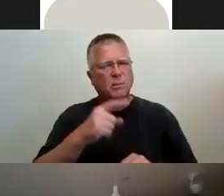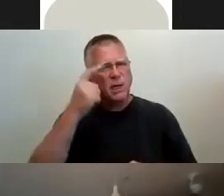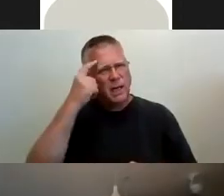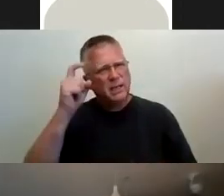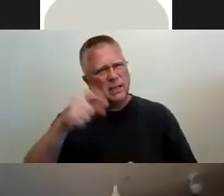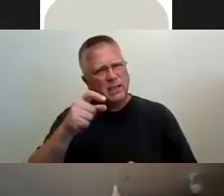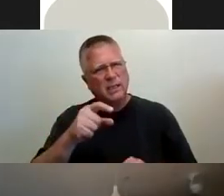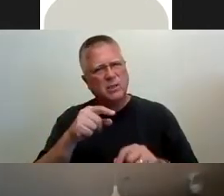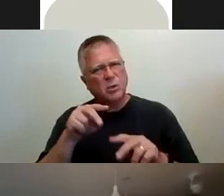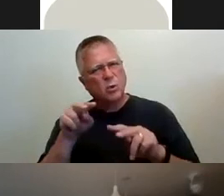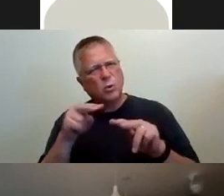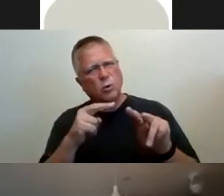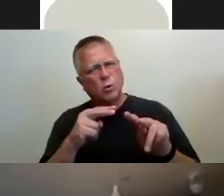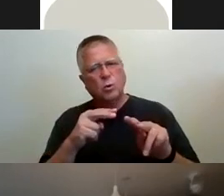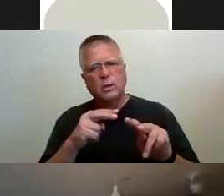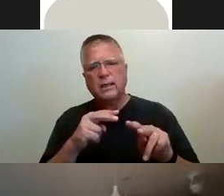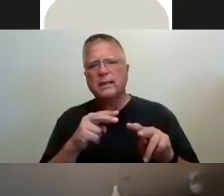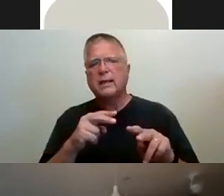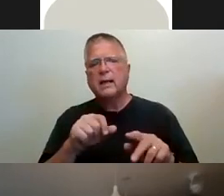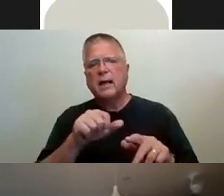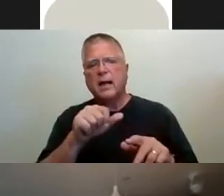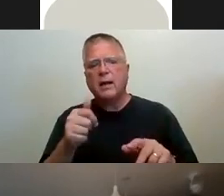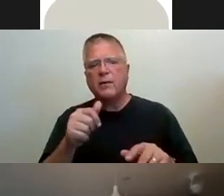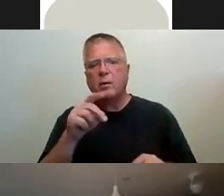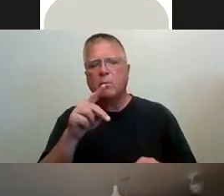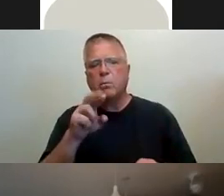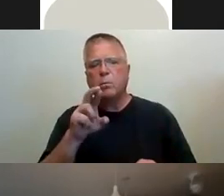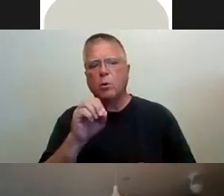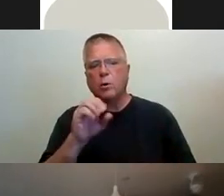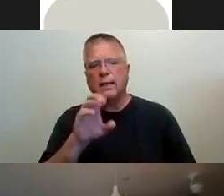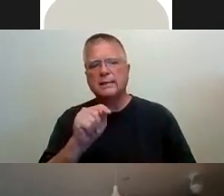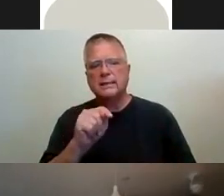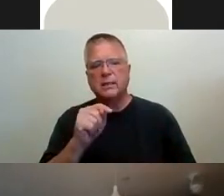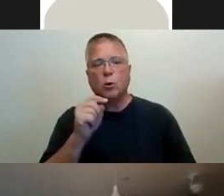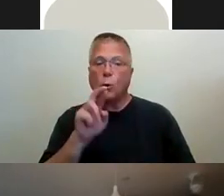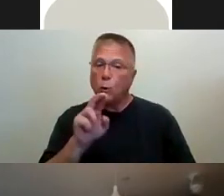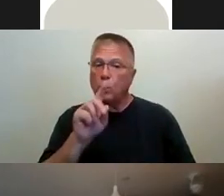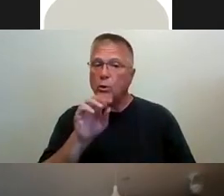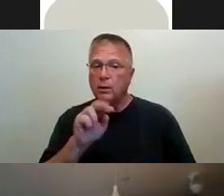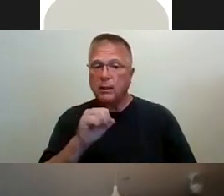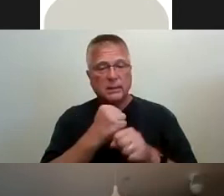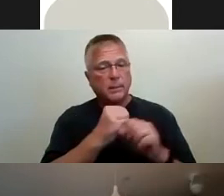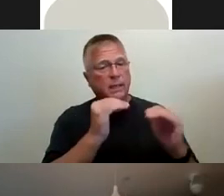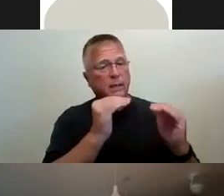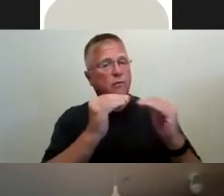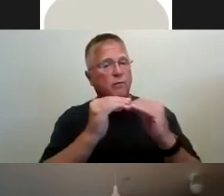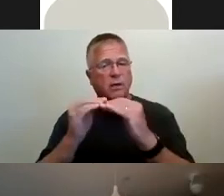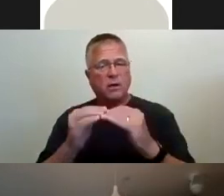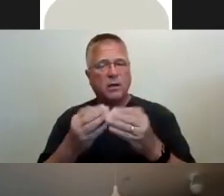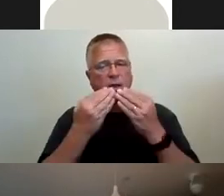at Pecasset or look at Darlington, and let's make this more equitable. Okay, thank you. Thank